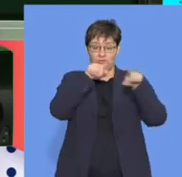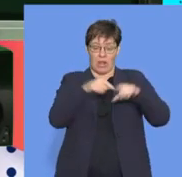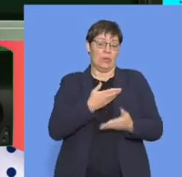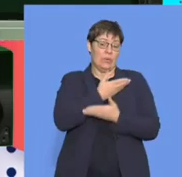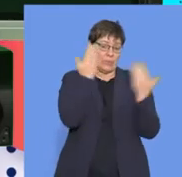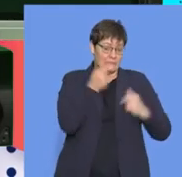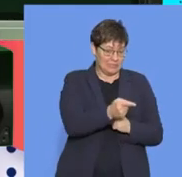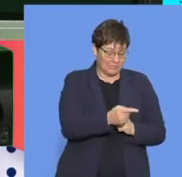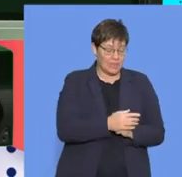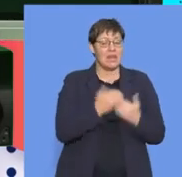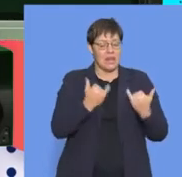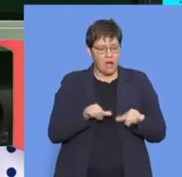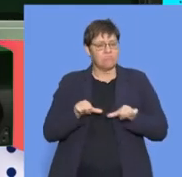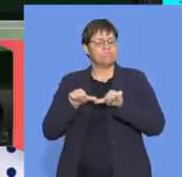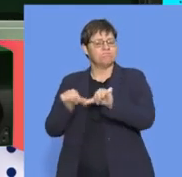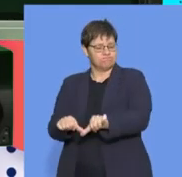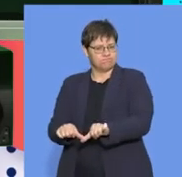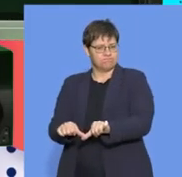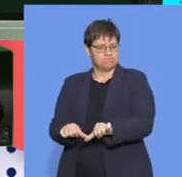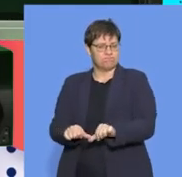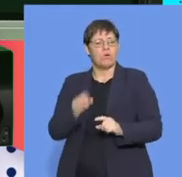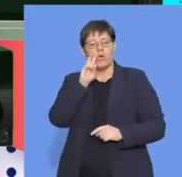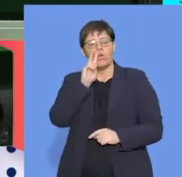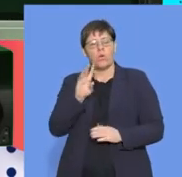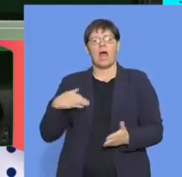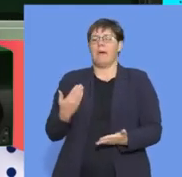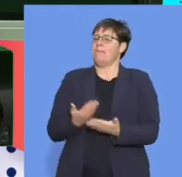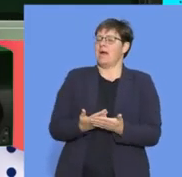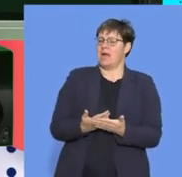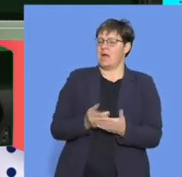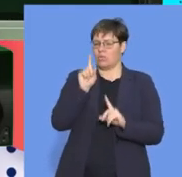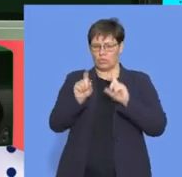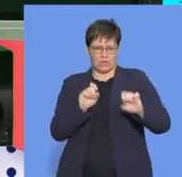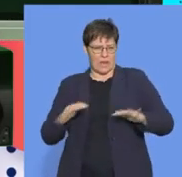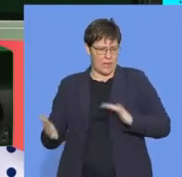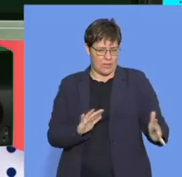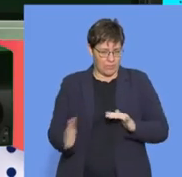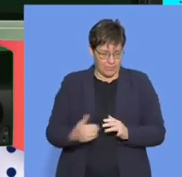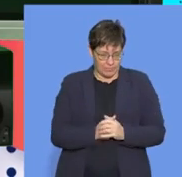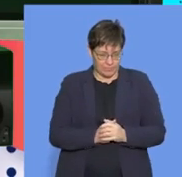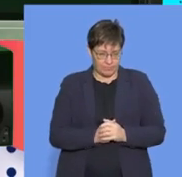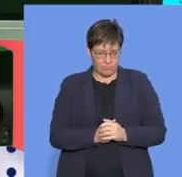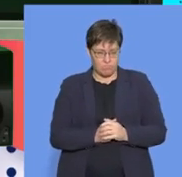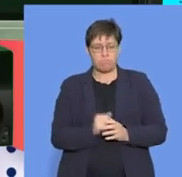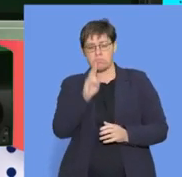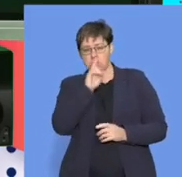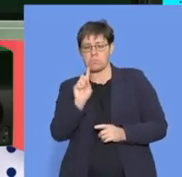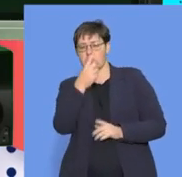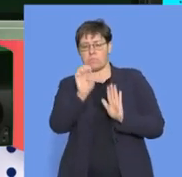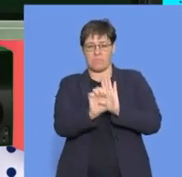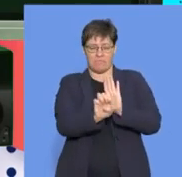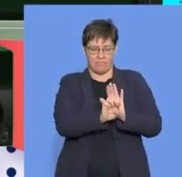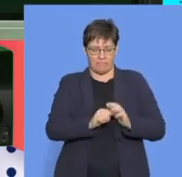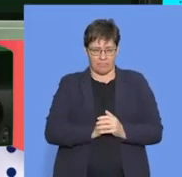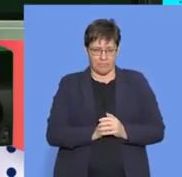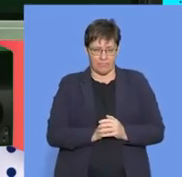angle triangle. Now we're going to continue and we're going to look at some applications of the cosine rule in real life. Let's